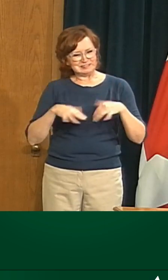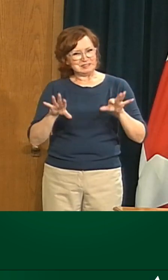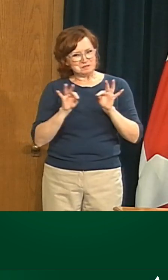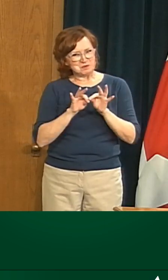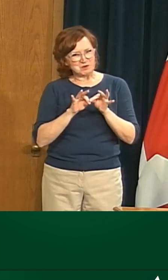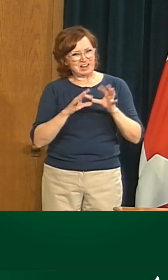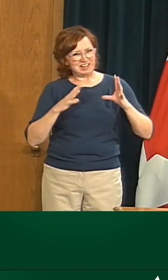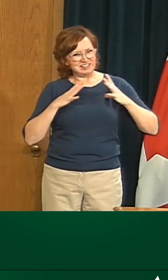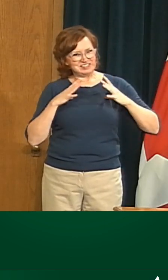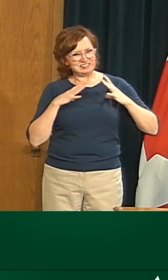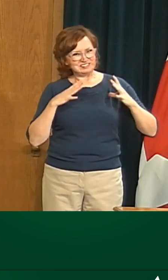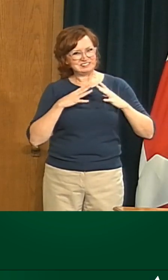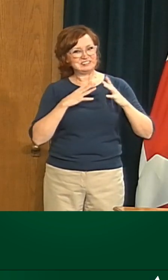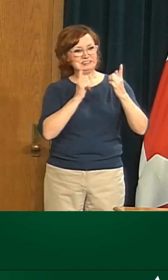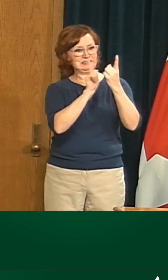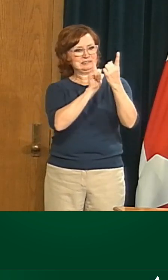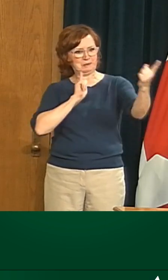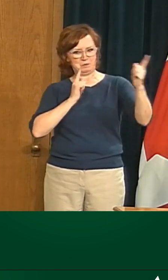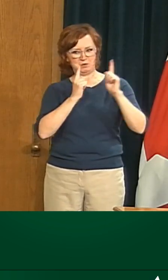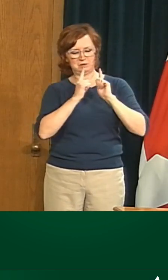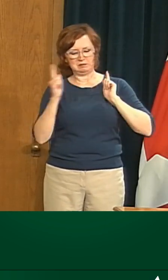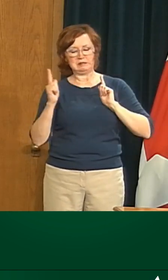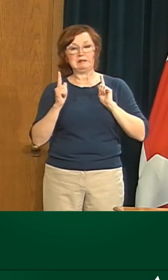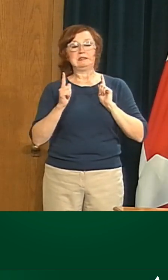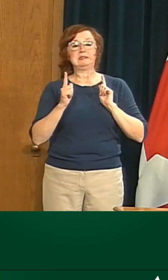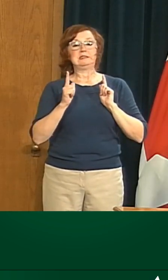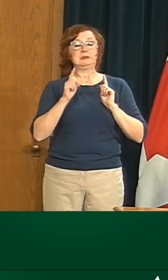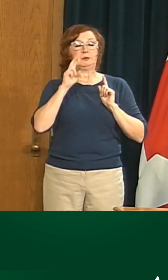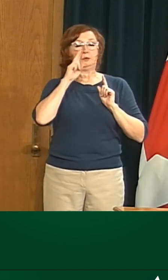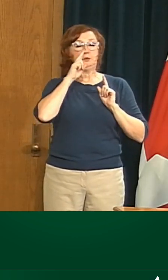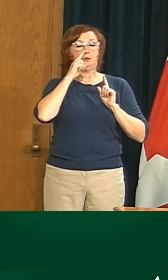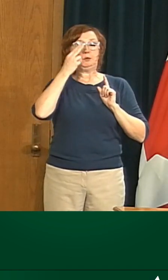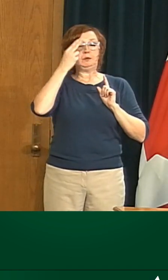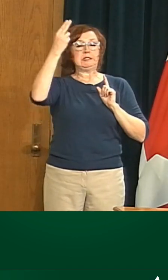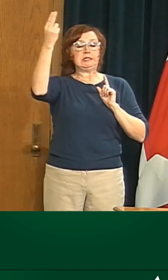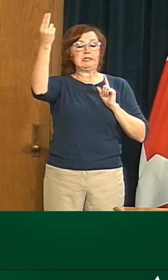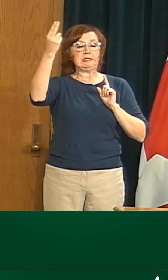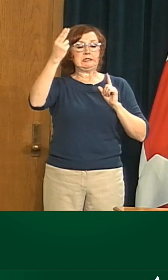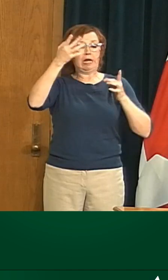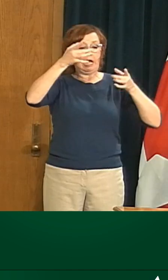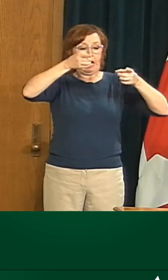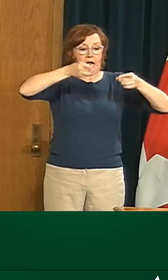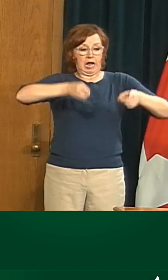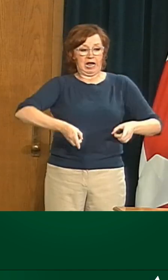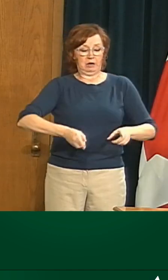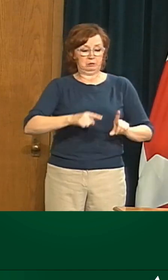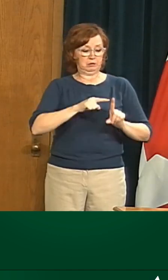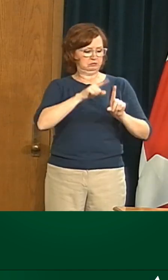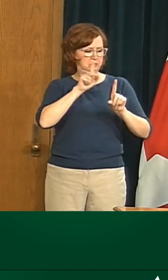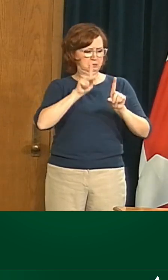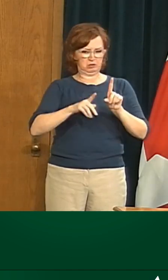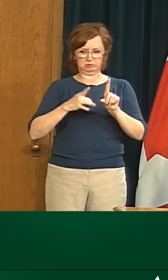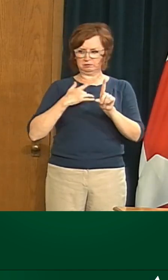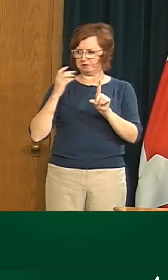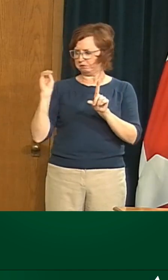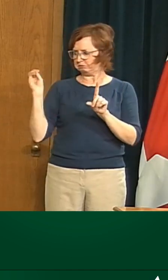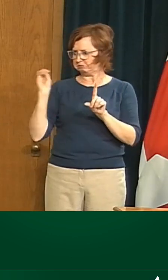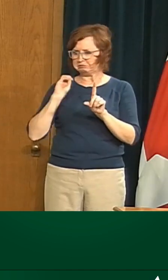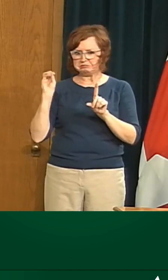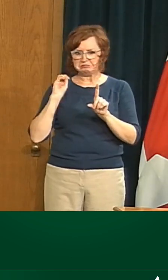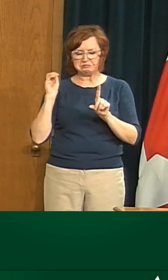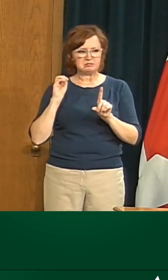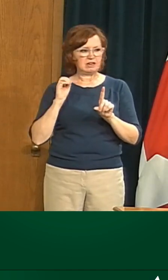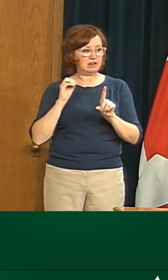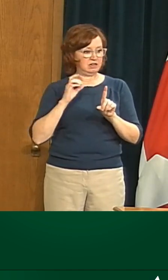that in rare occasions transmission can happen when a person may not be symptomatic and may not even be aware that they